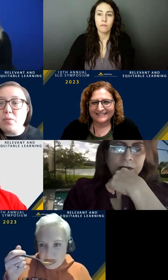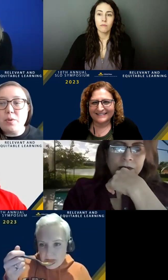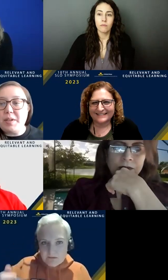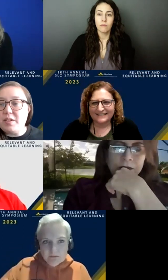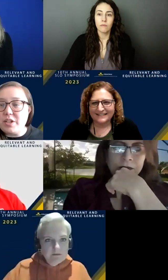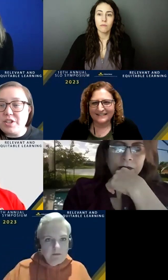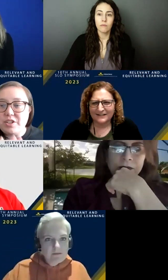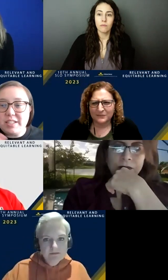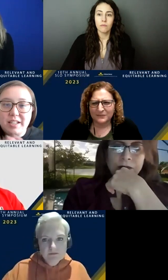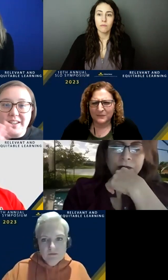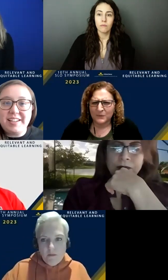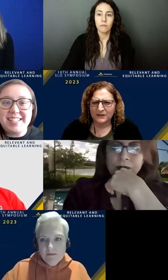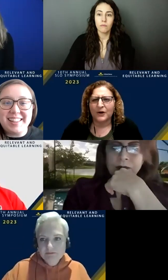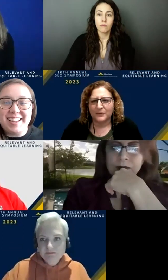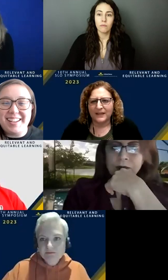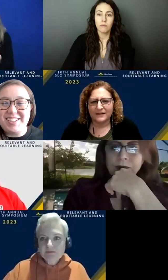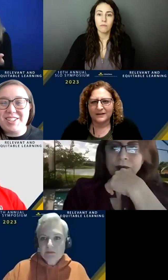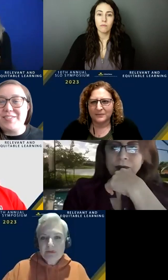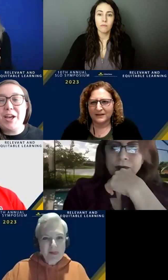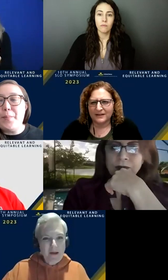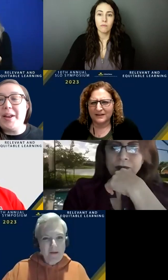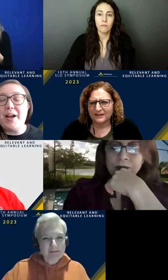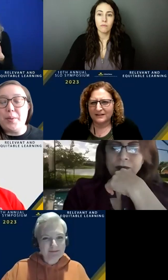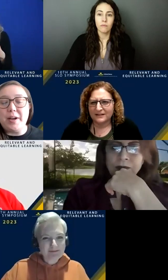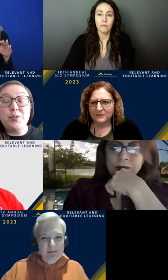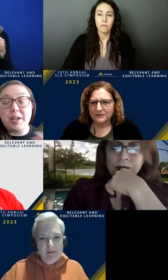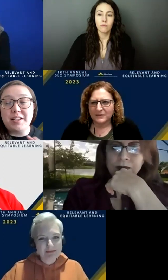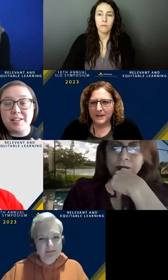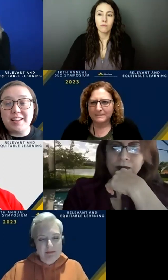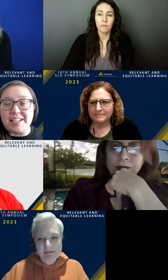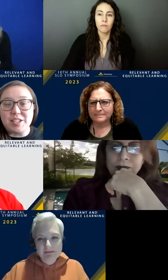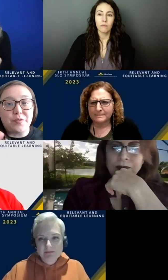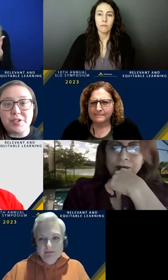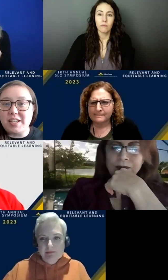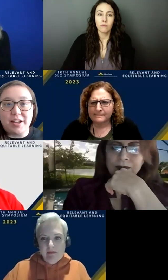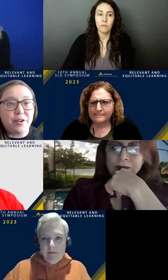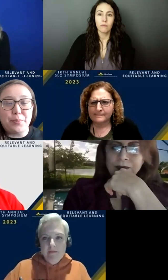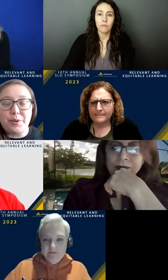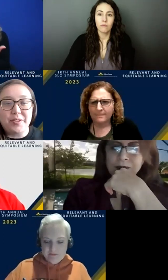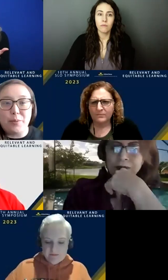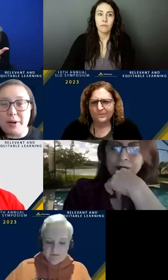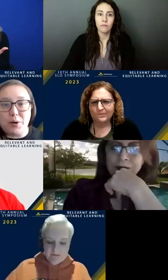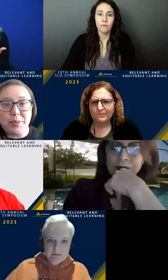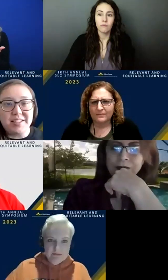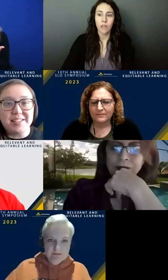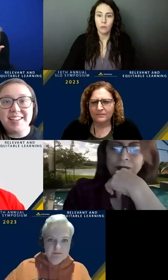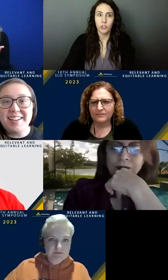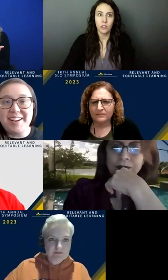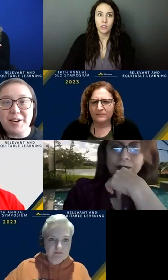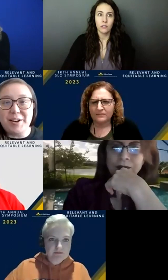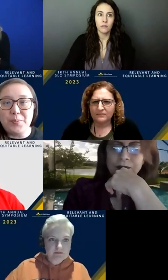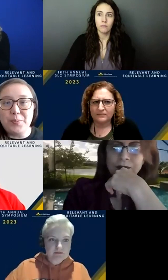I can repeat the question just to get us in the shift, but I do want to ask, if there's any other input on that one, by all